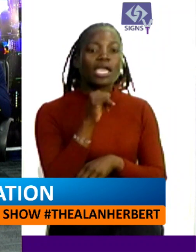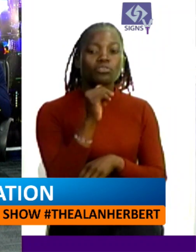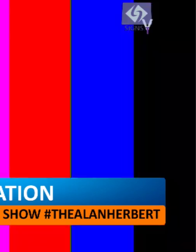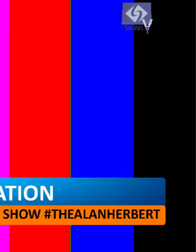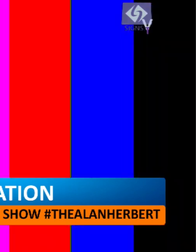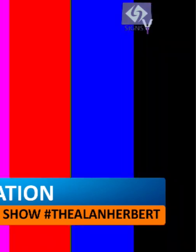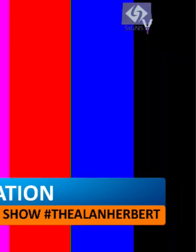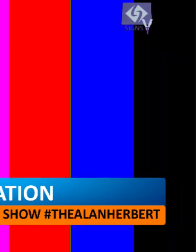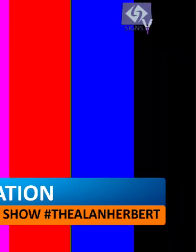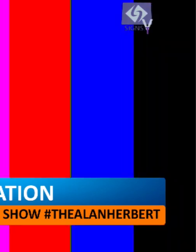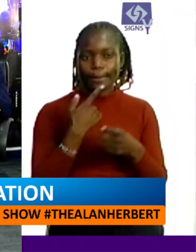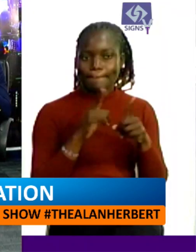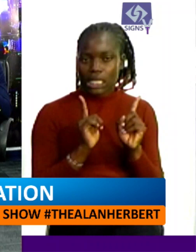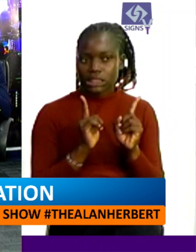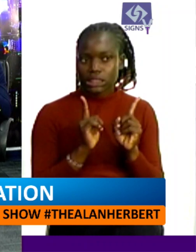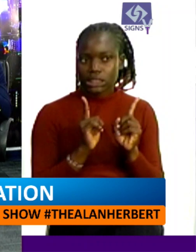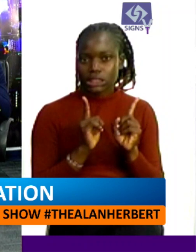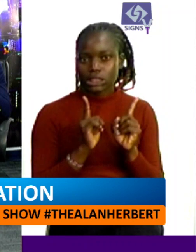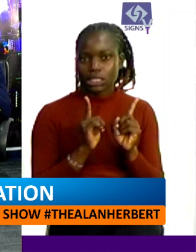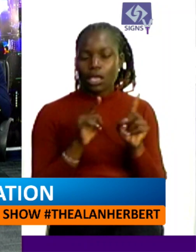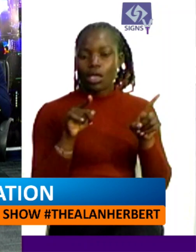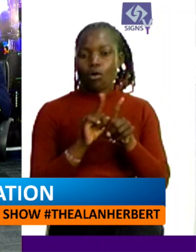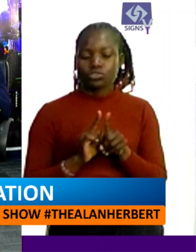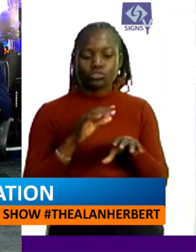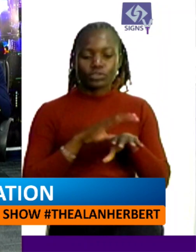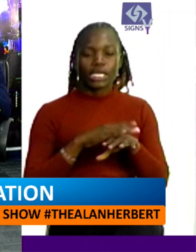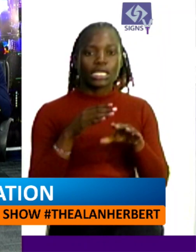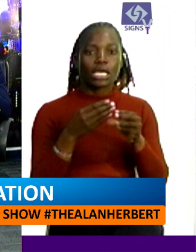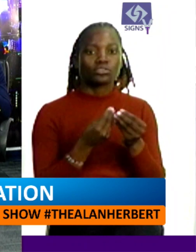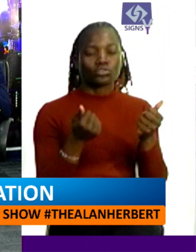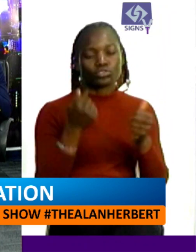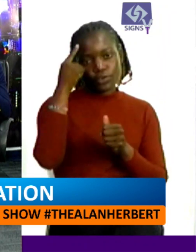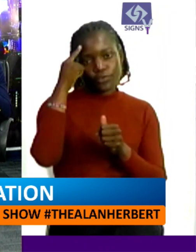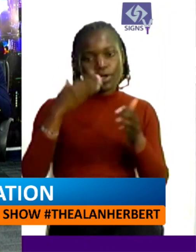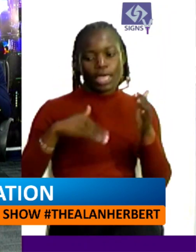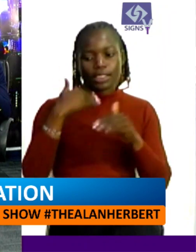also find solutions for the next